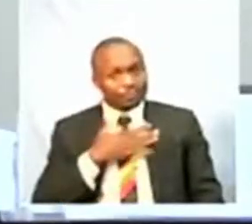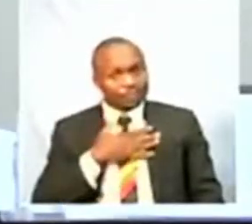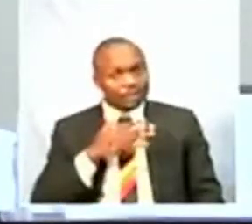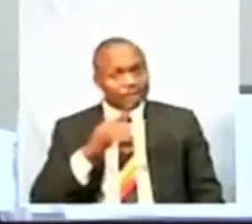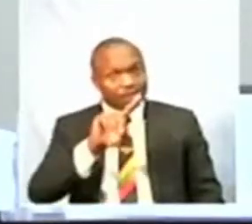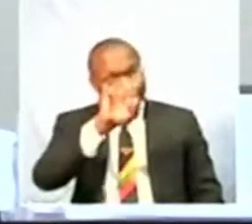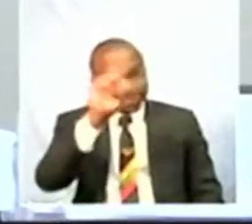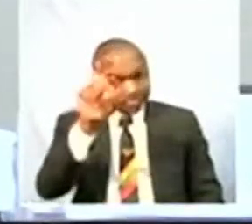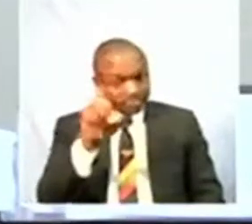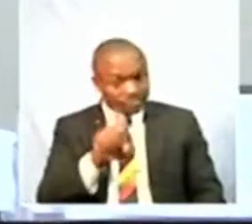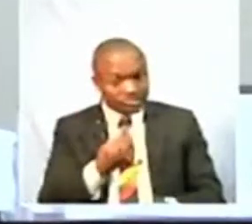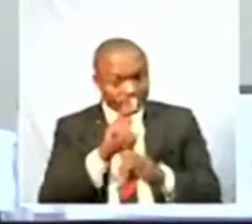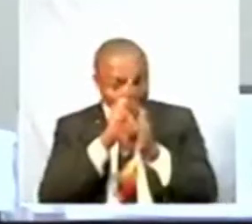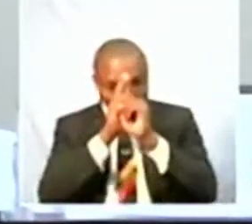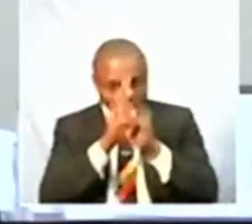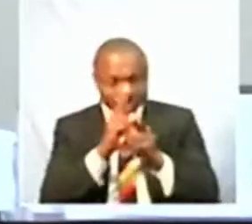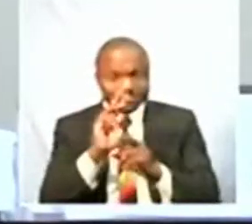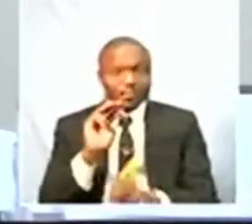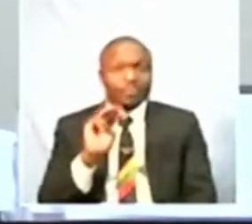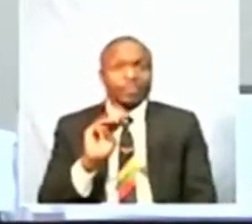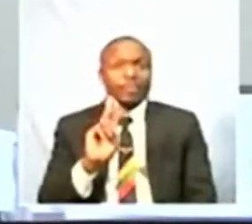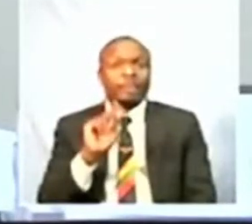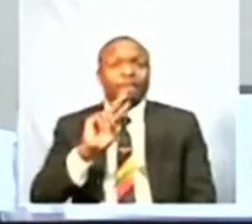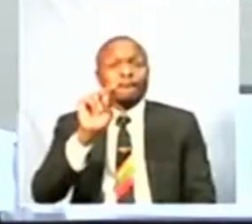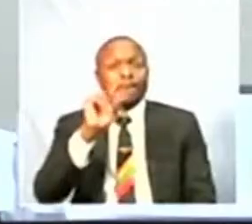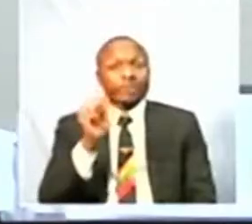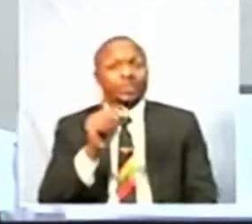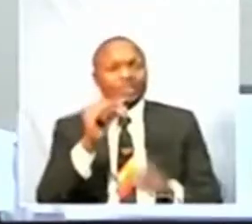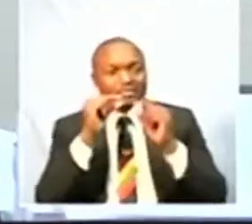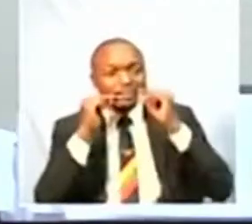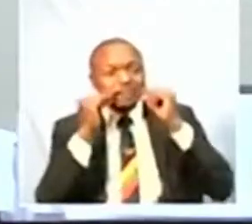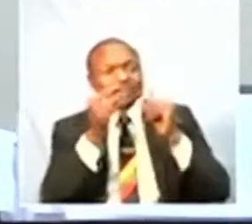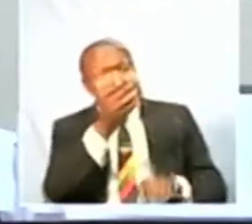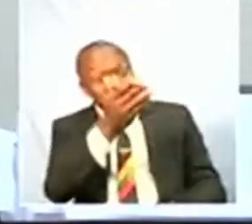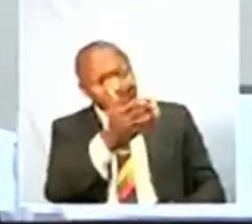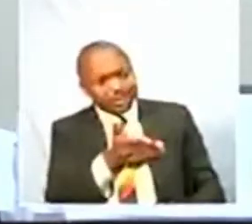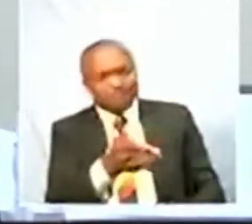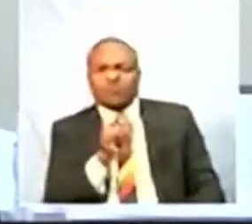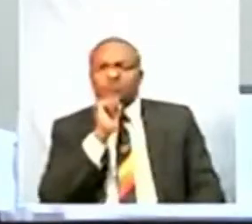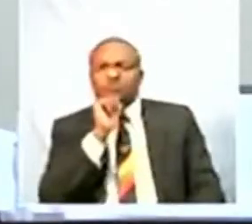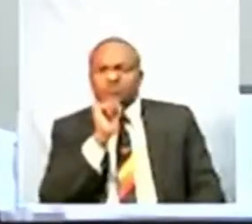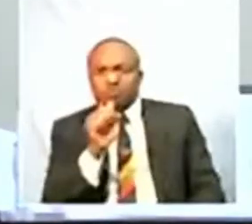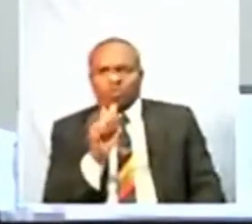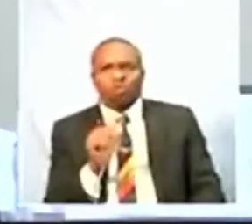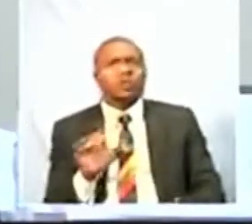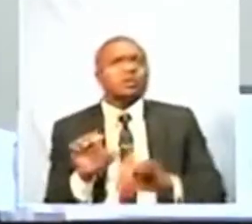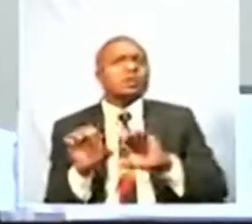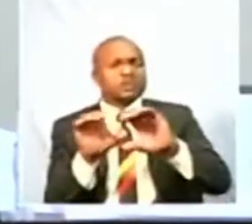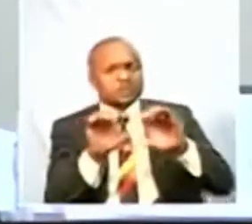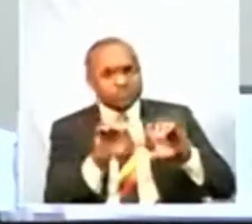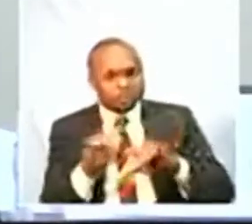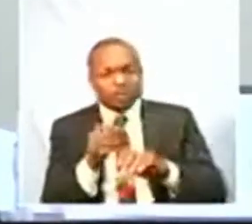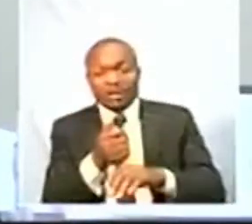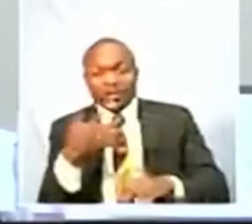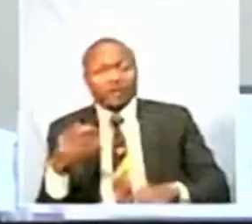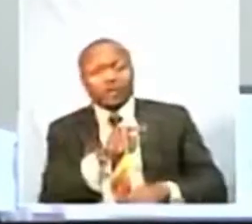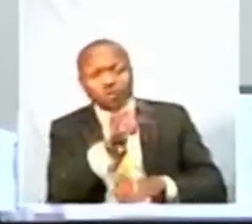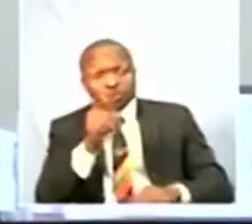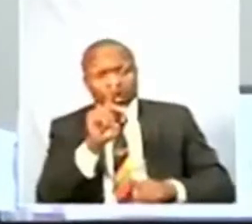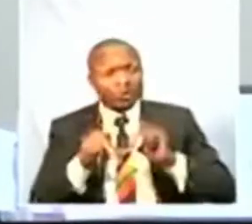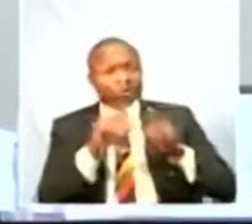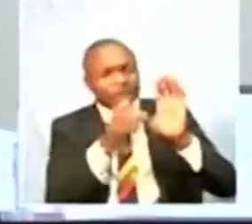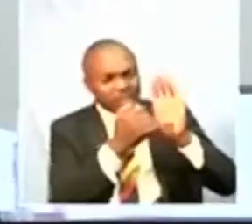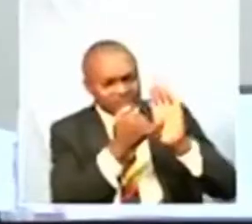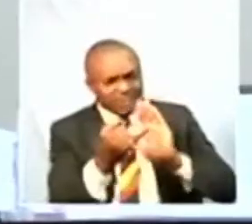was the Honorable Munda is even smiling there. You don't do anything. You are the people who identify